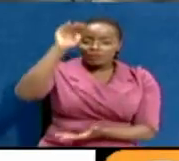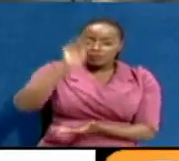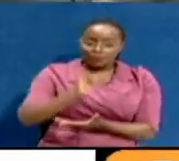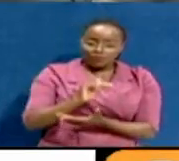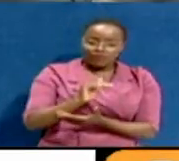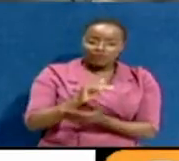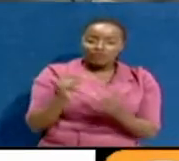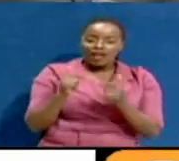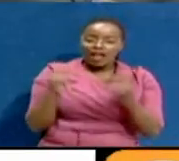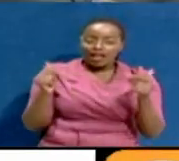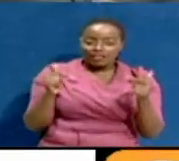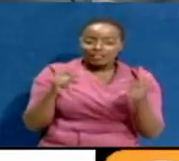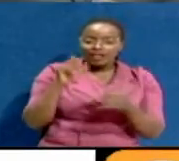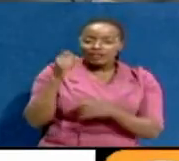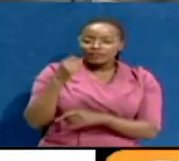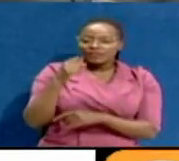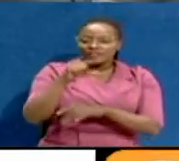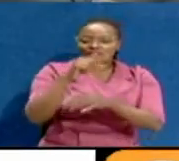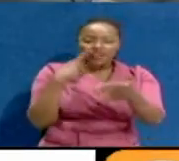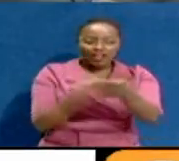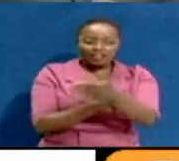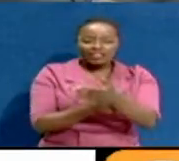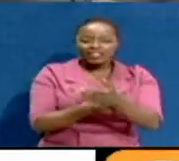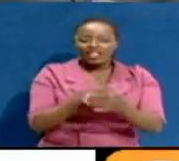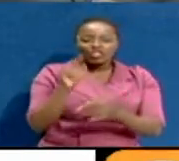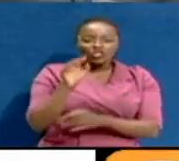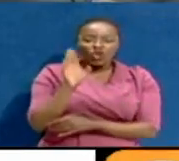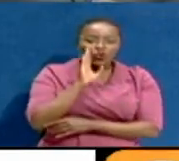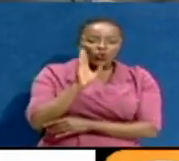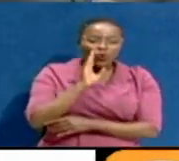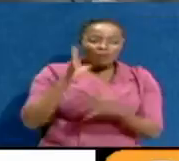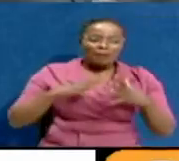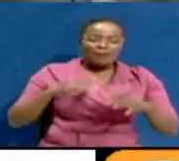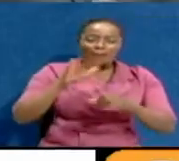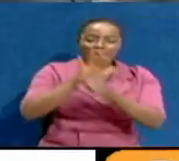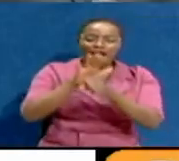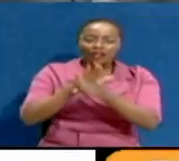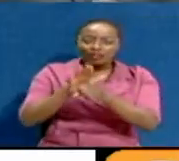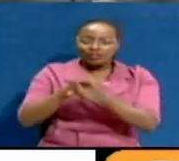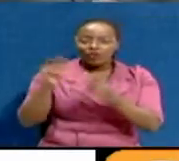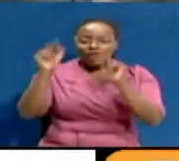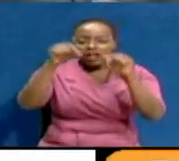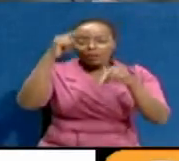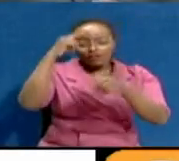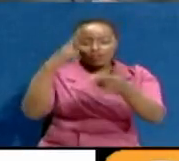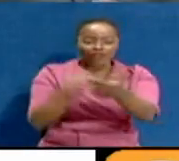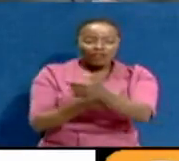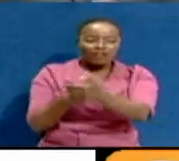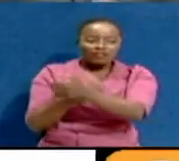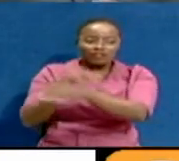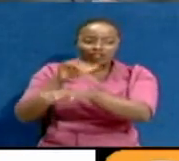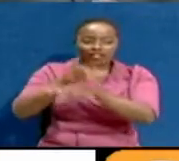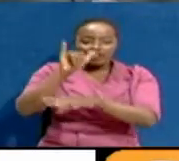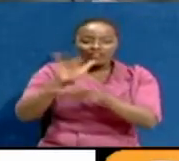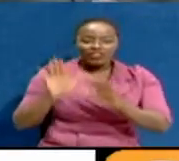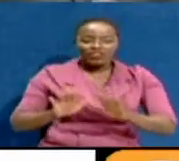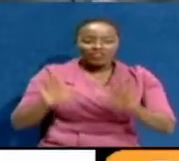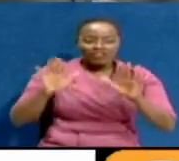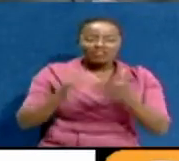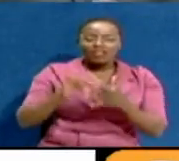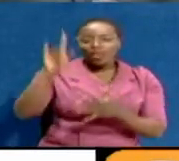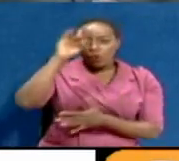of anti-vaccine propaganda out there so that you get as many people going for the vaccine as possible. Avoid